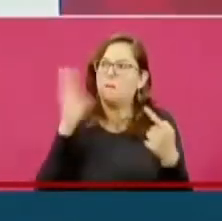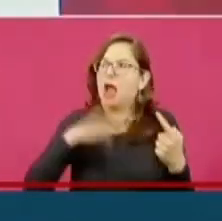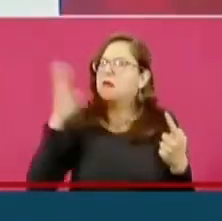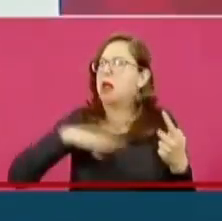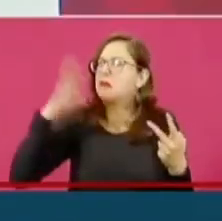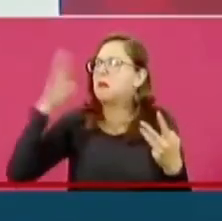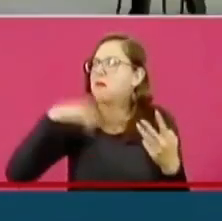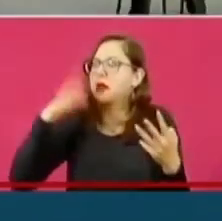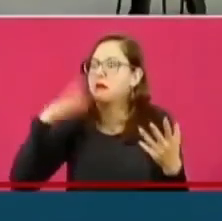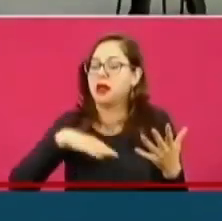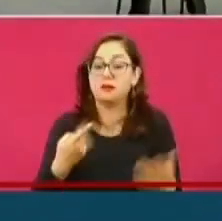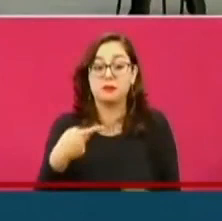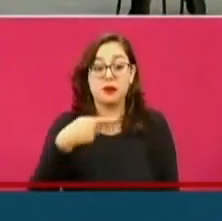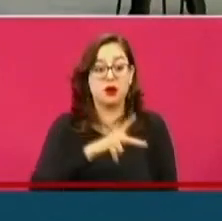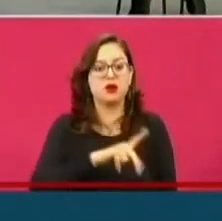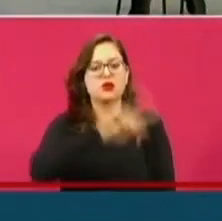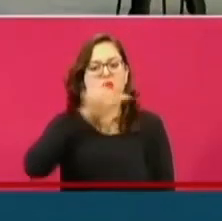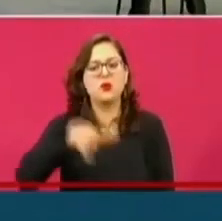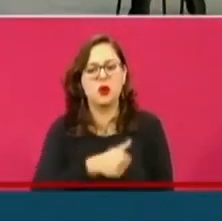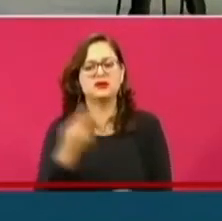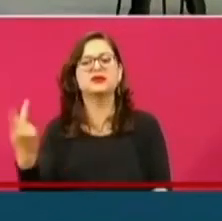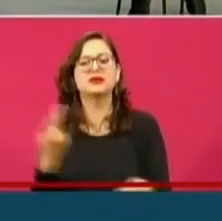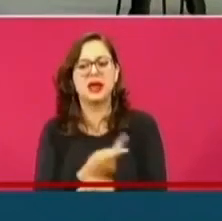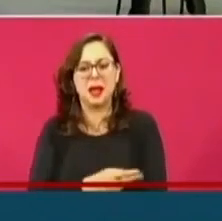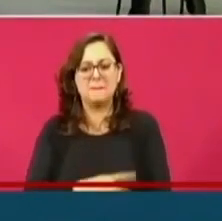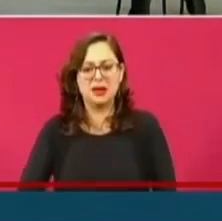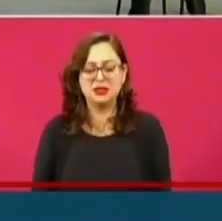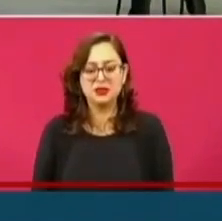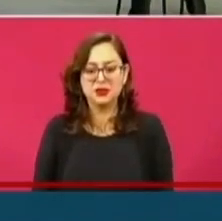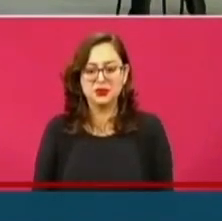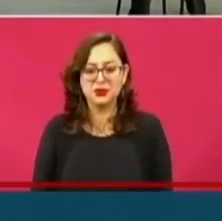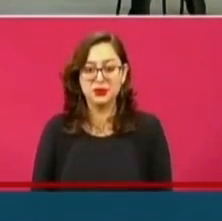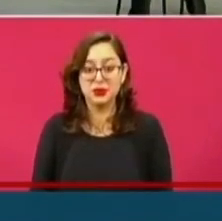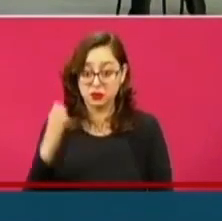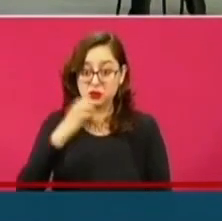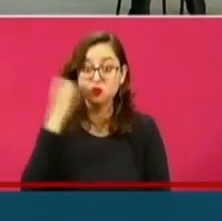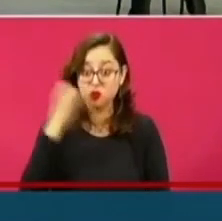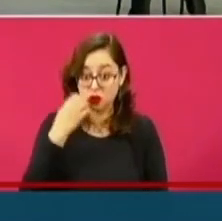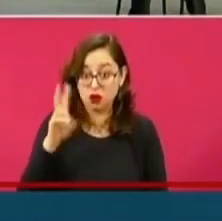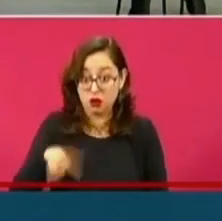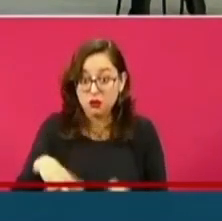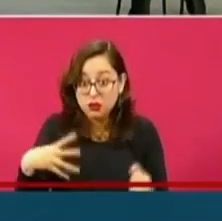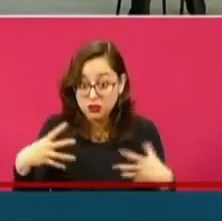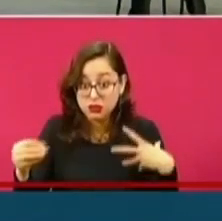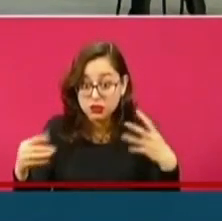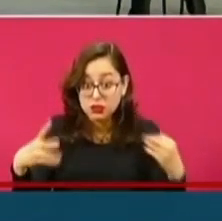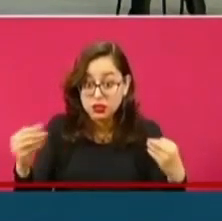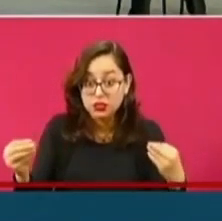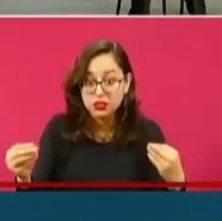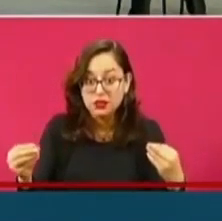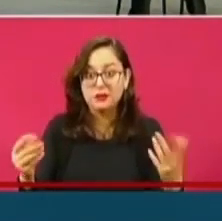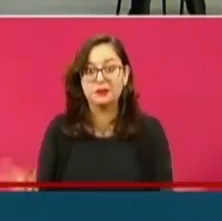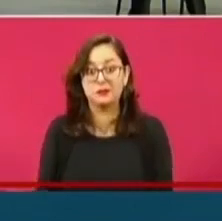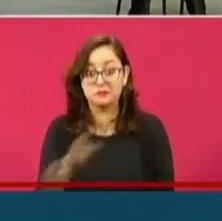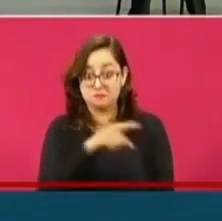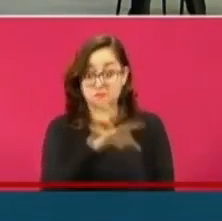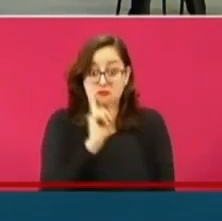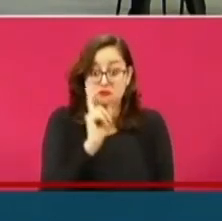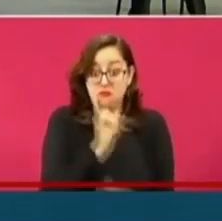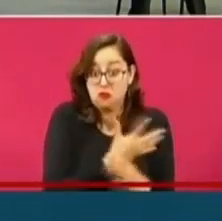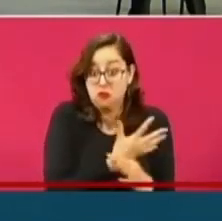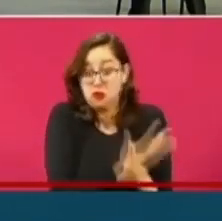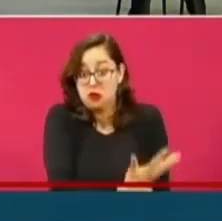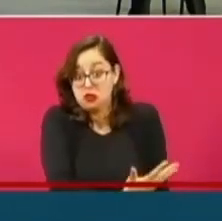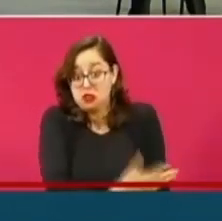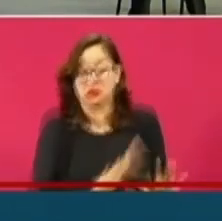Local authorities decided to postpone the return to school in 11 states until having a better understanding of the evolution of